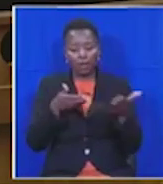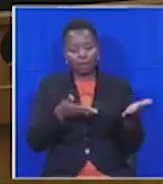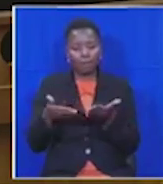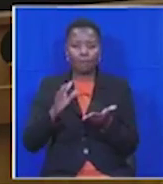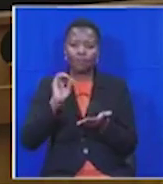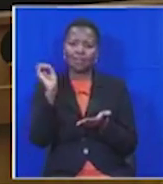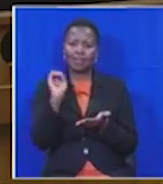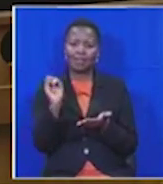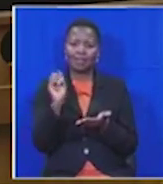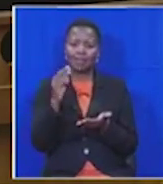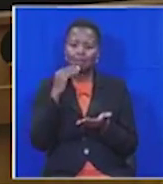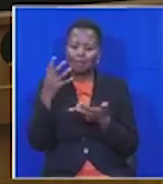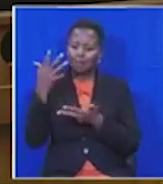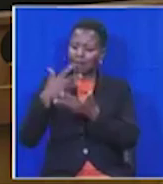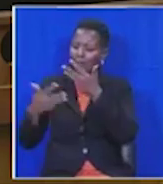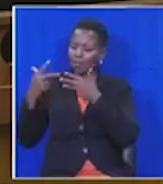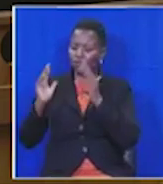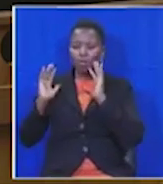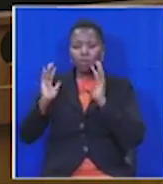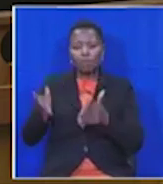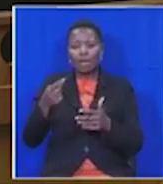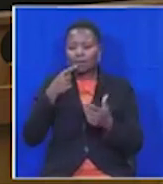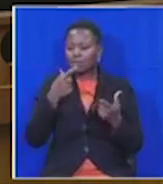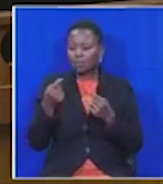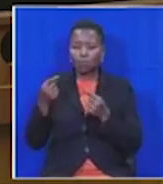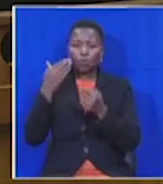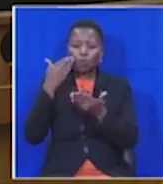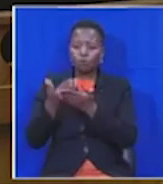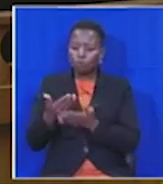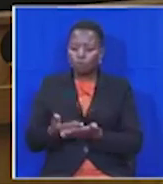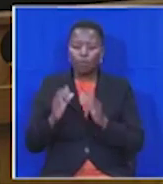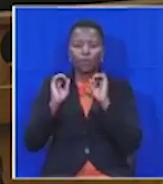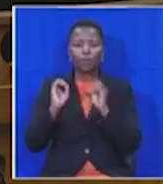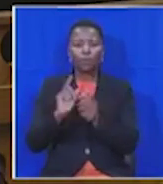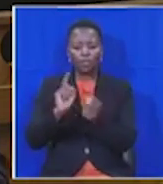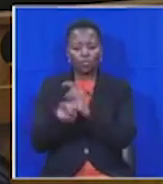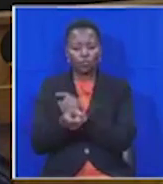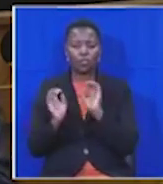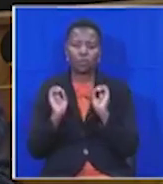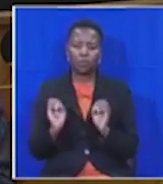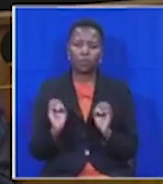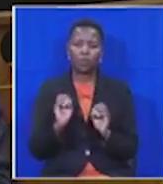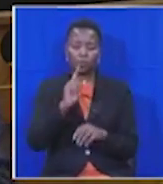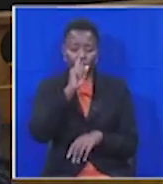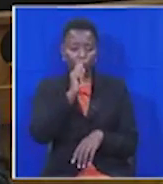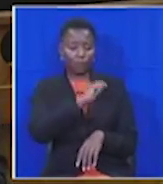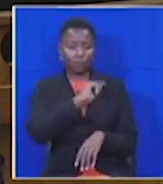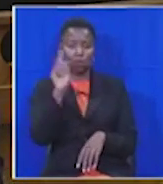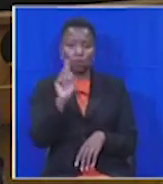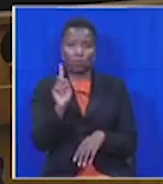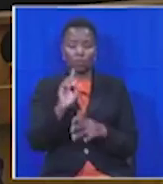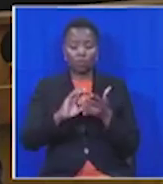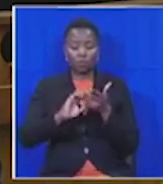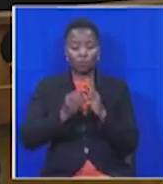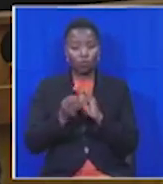but sophistry, a PR play, nothing substantial, no real reform. The truth is that in the fight to save our